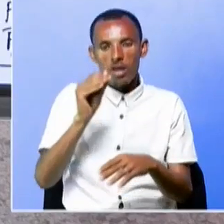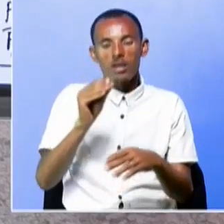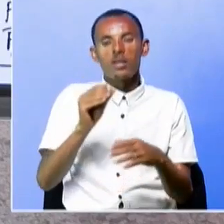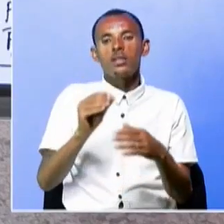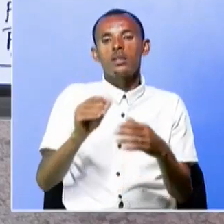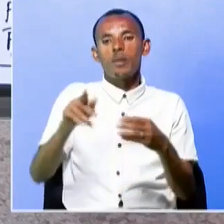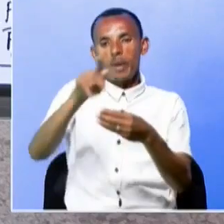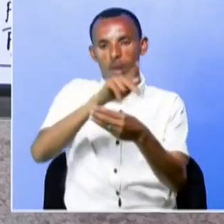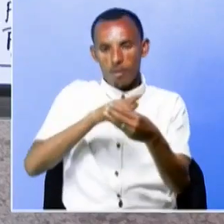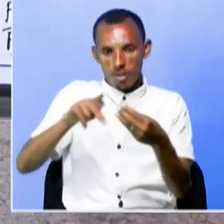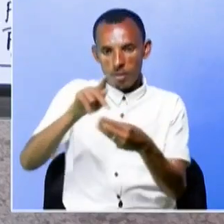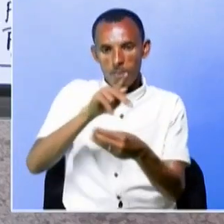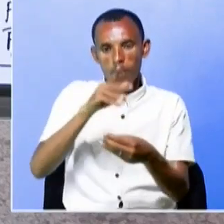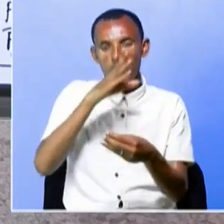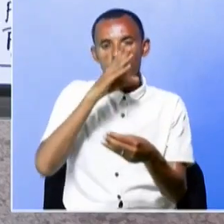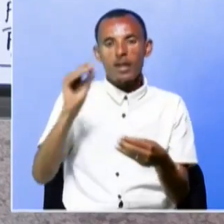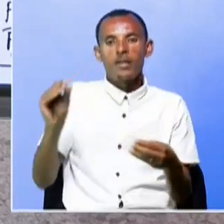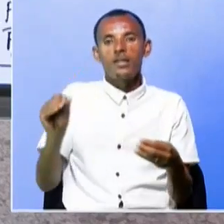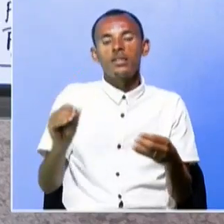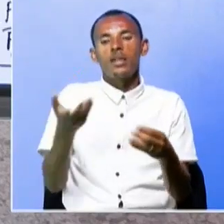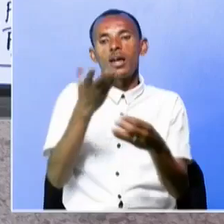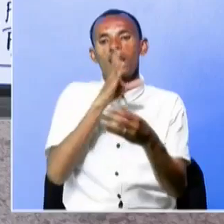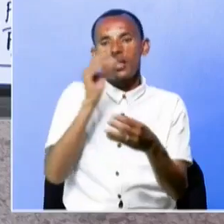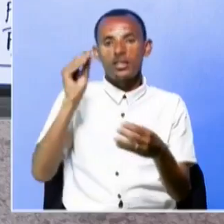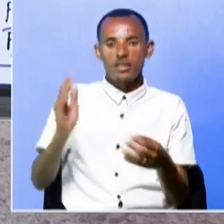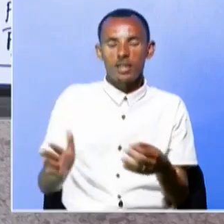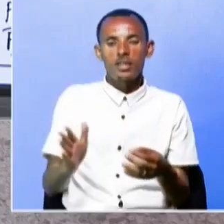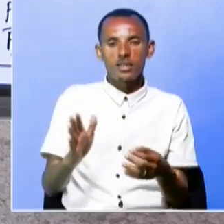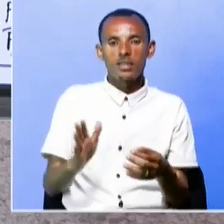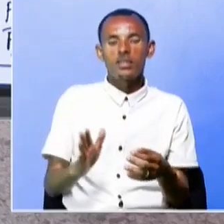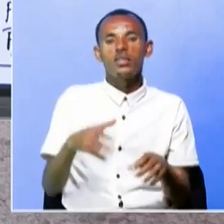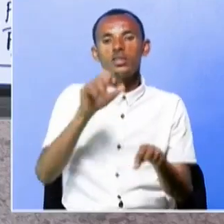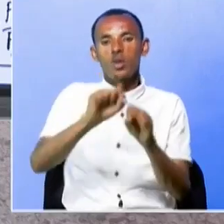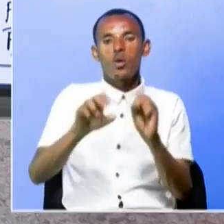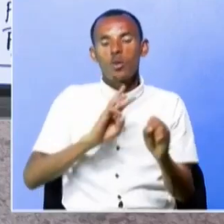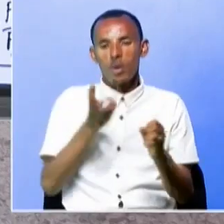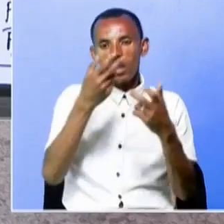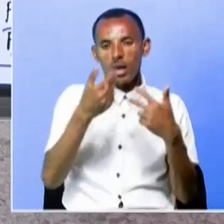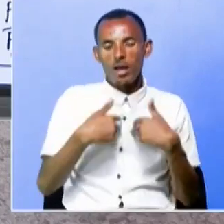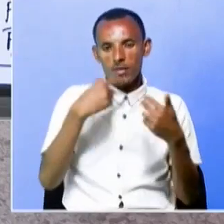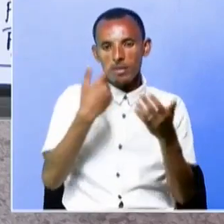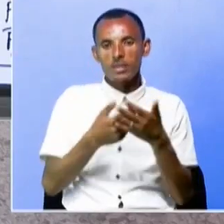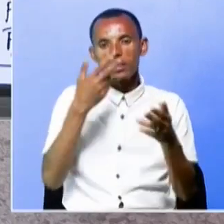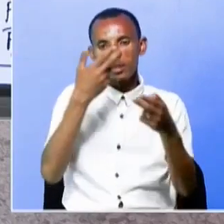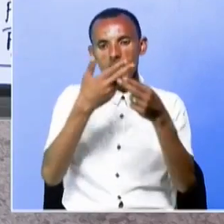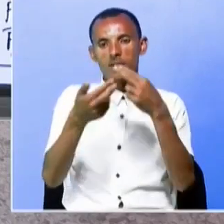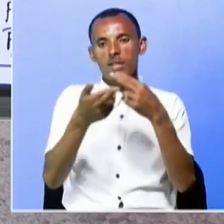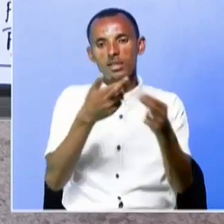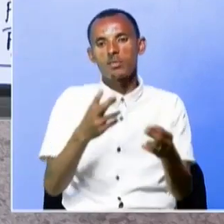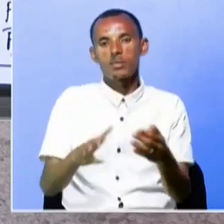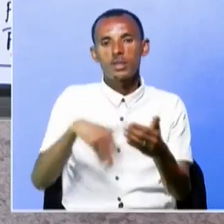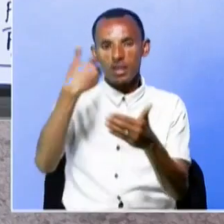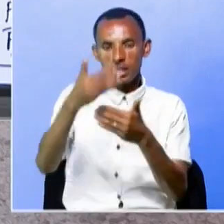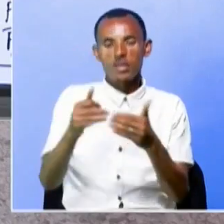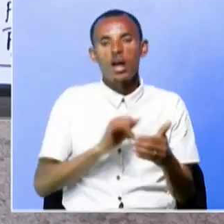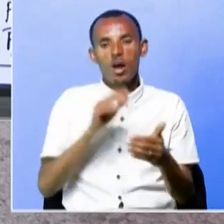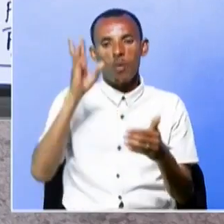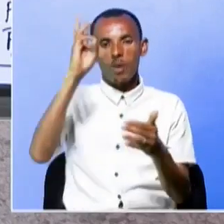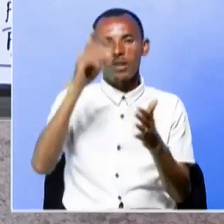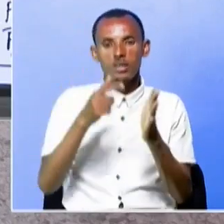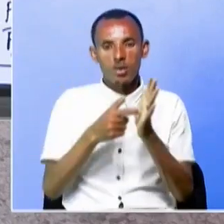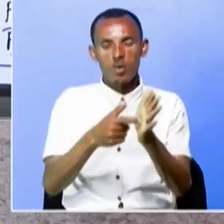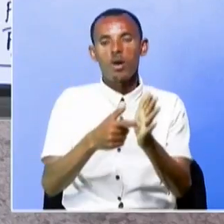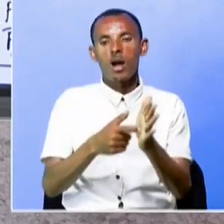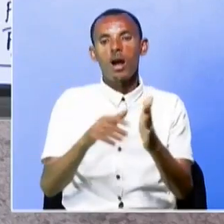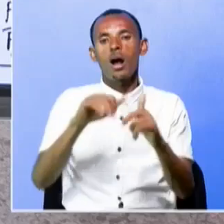the perimeters, the ratio of the sides, okay. So we have this relationship. Next, I will show you how